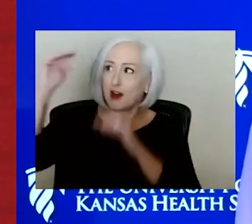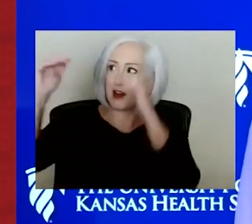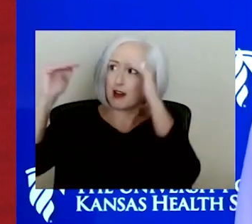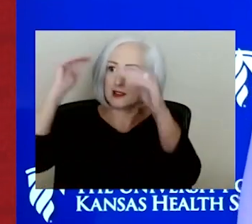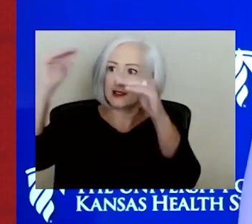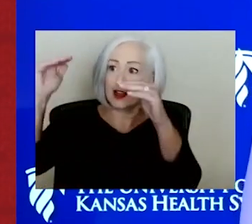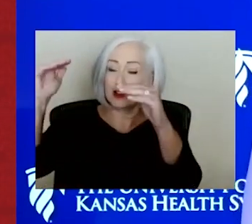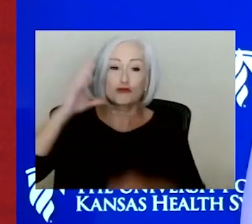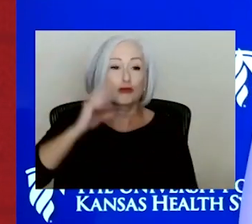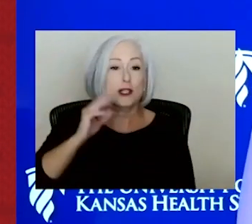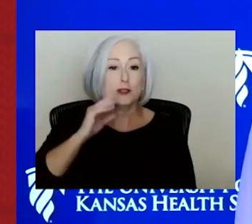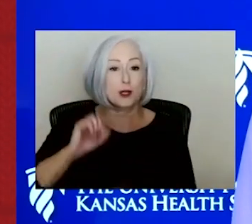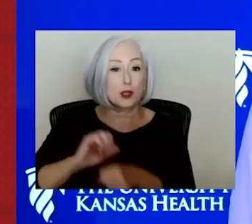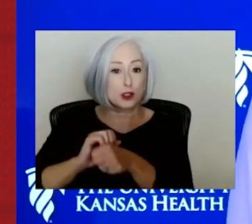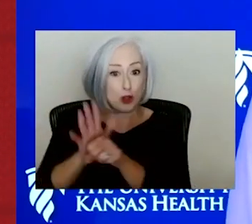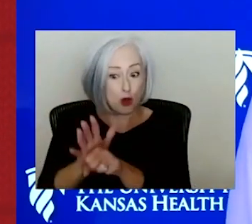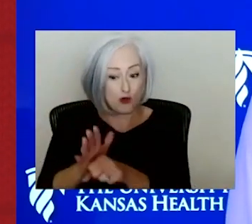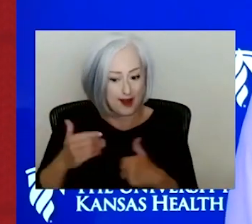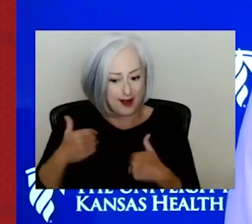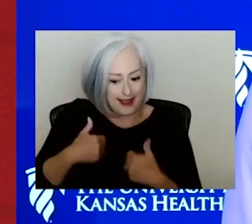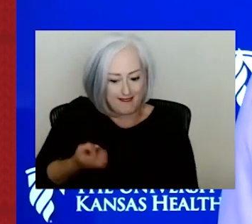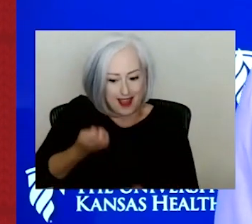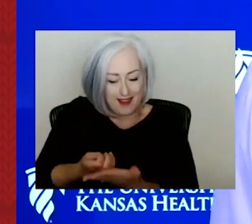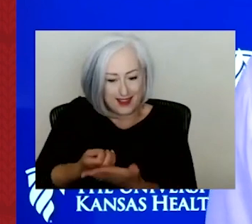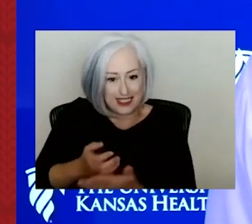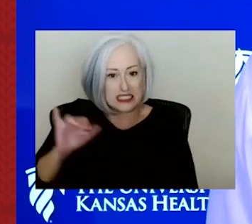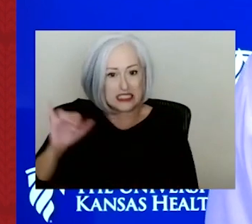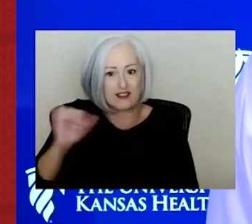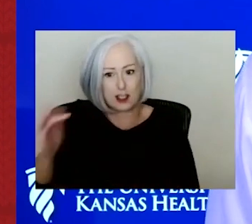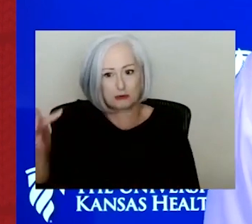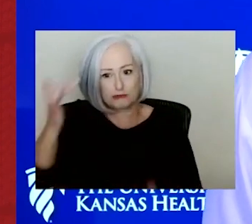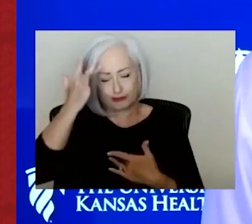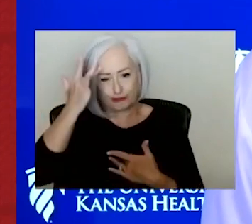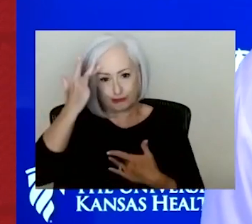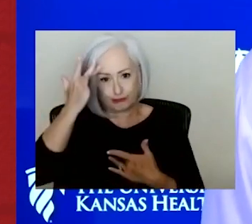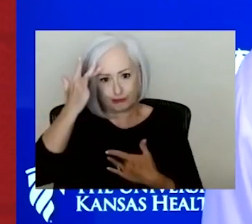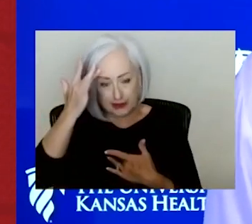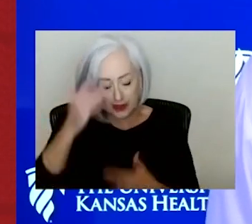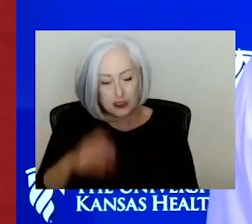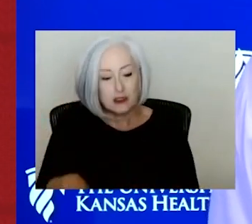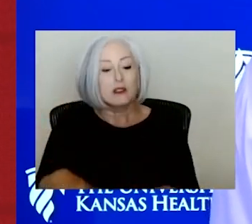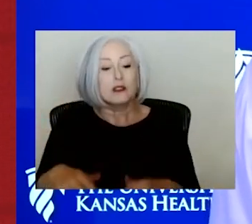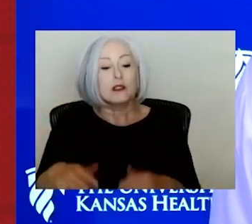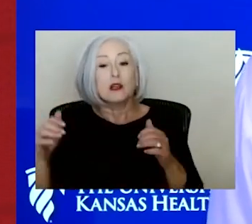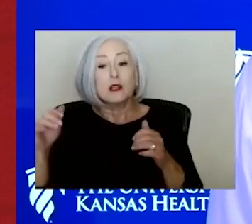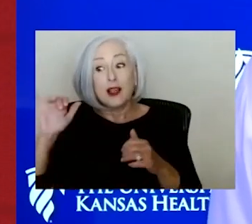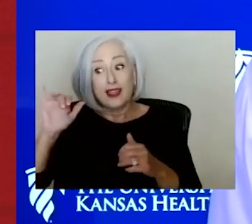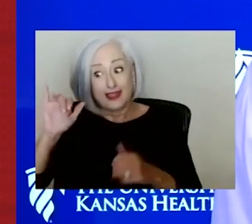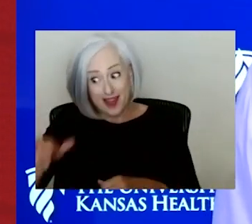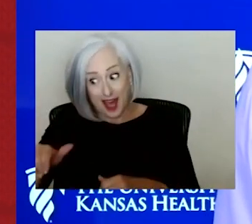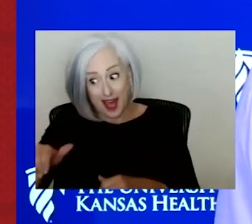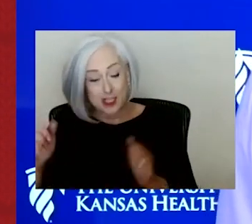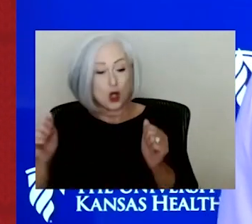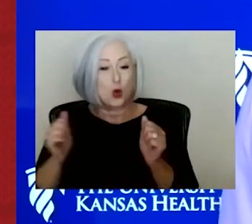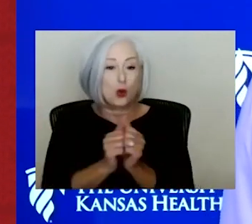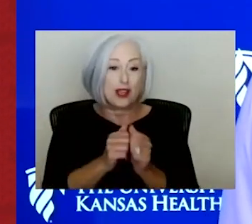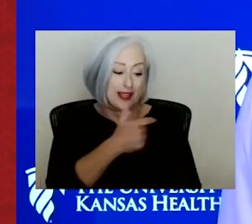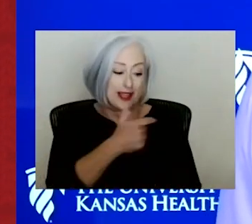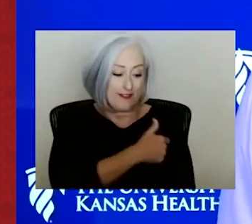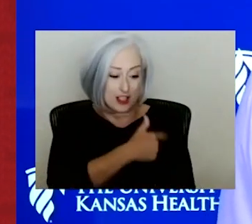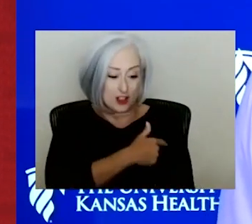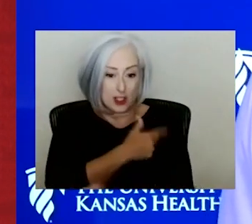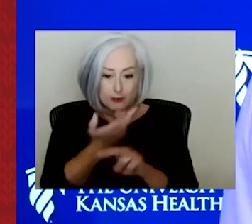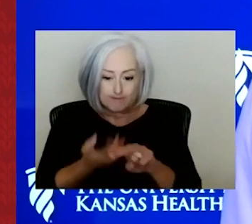They have evidence that they've actually had infection. So I think that vaccination plus that infection is adding to that individual